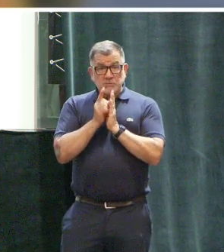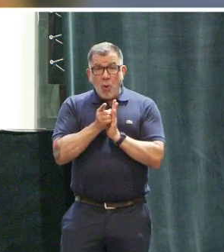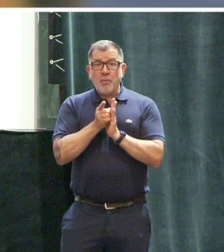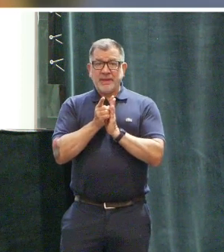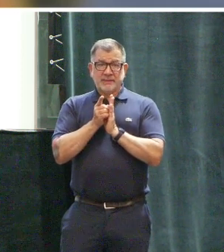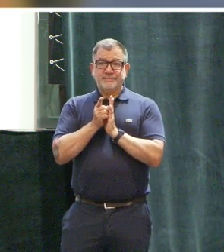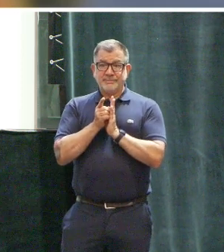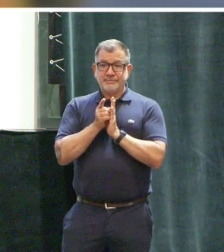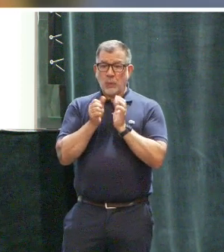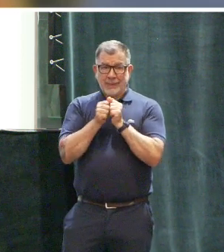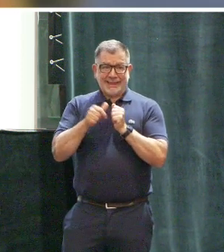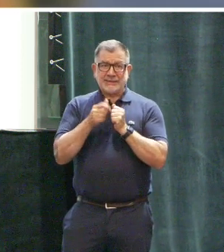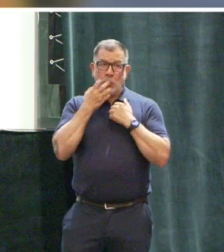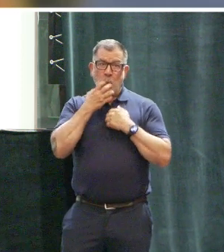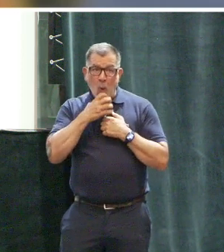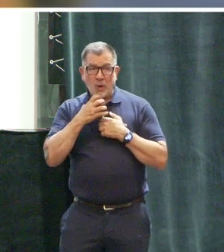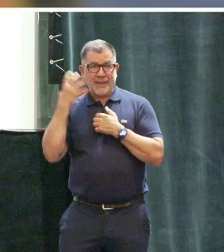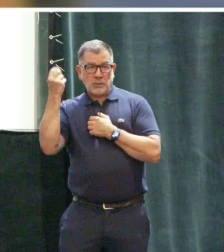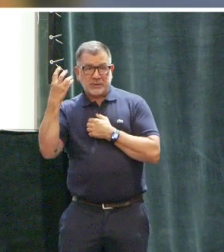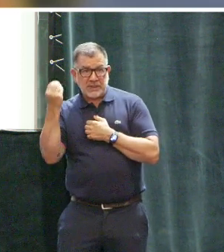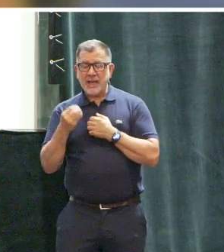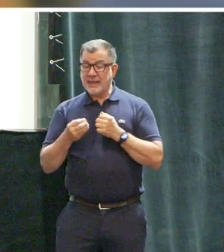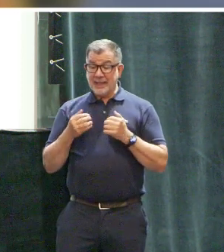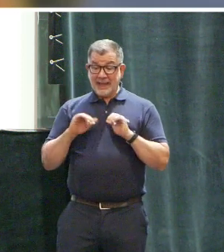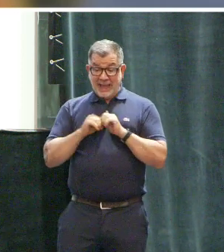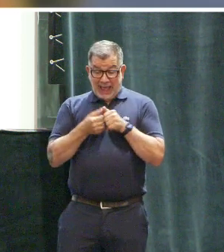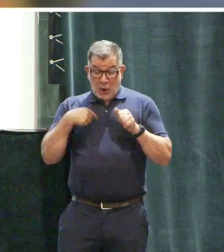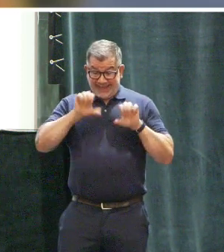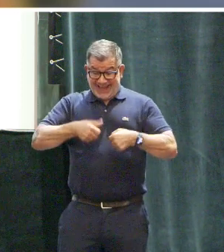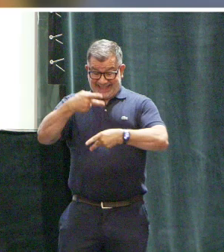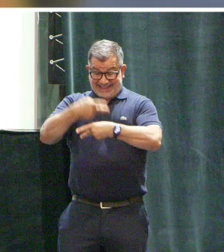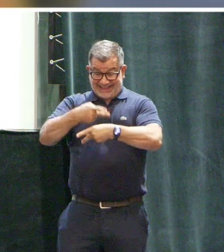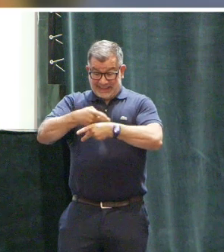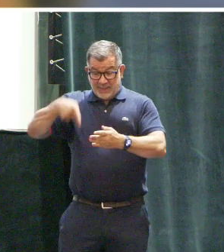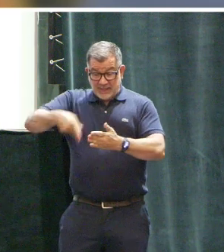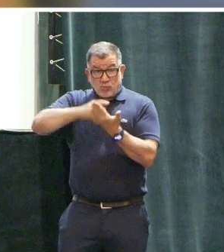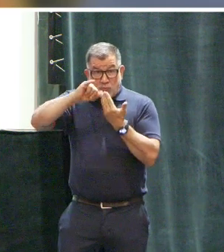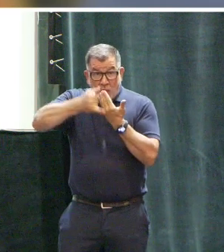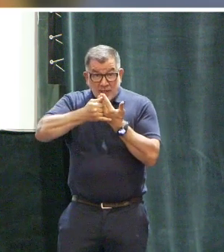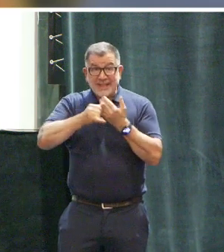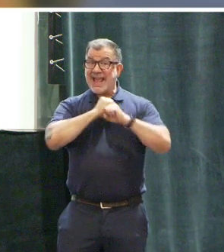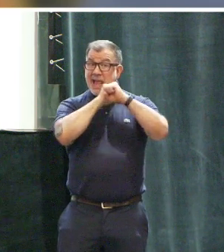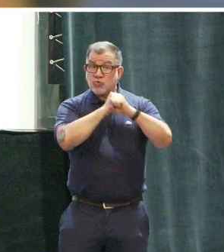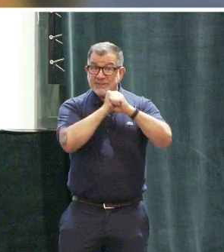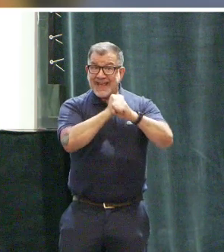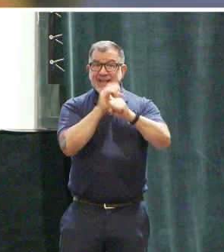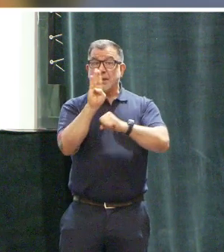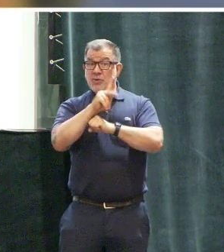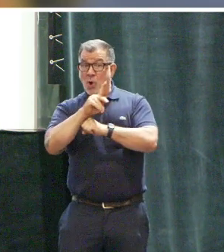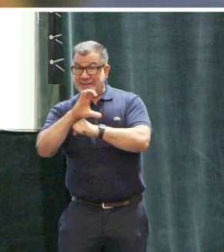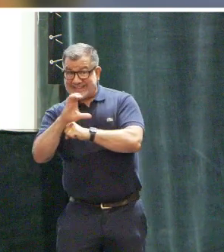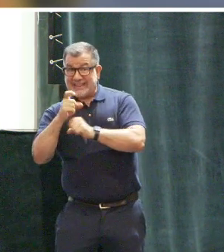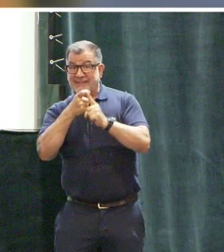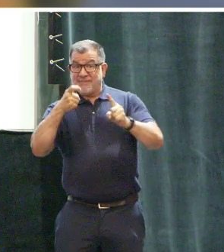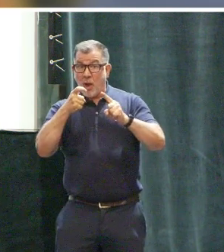this project where we could protect Battery Park City and Lower Manhattan from storm surge, from wave impact,